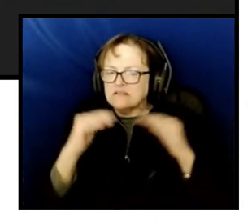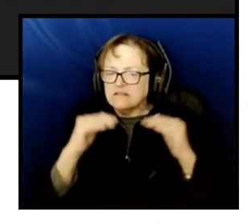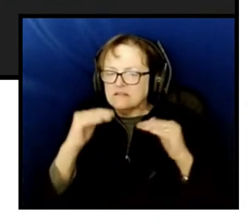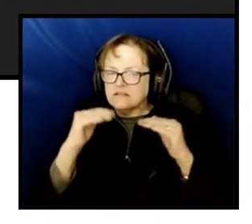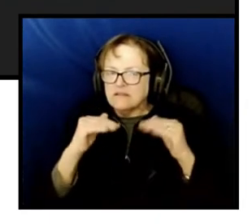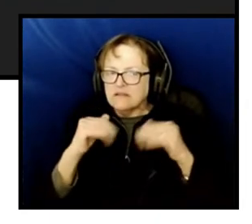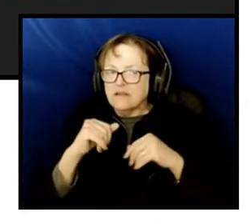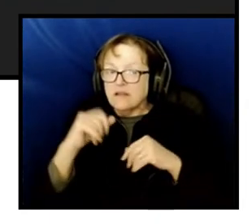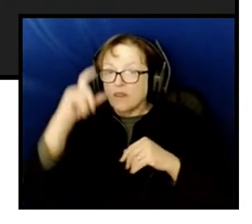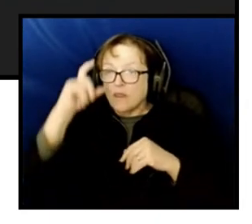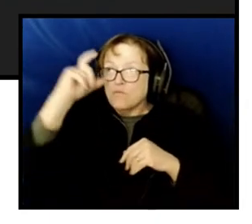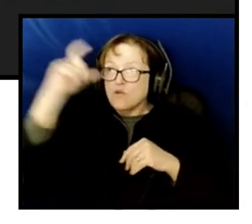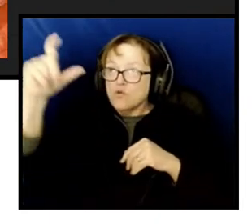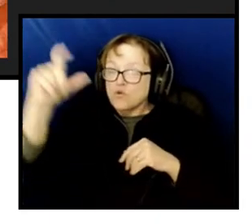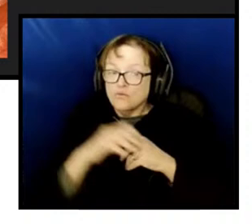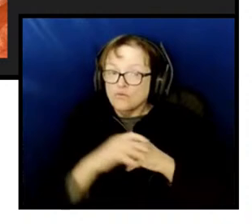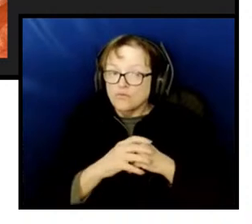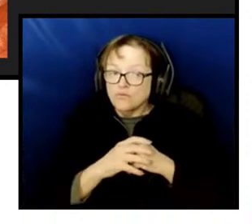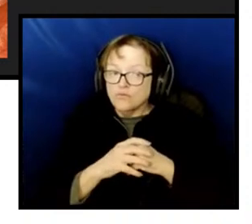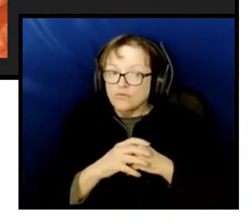This is the Moon.